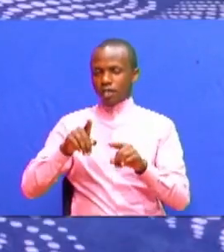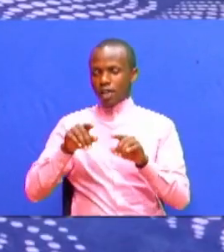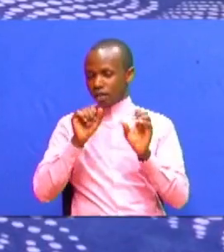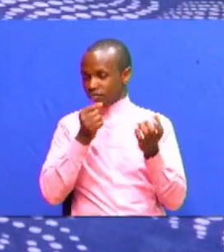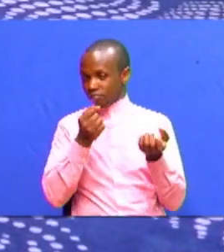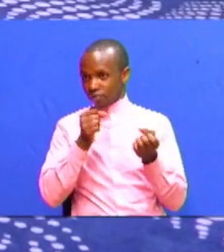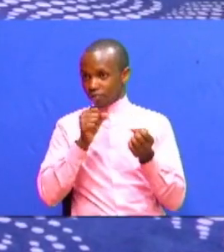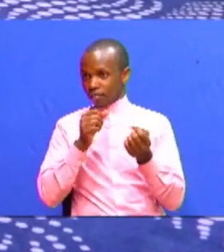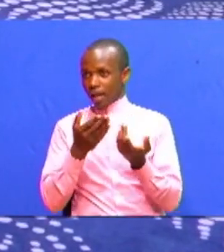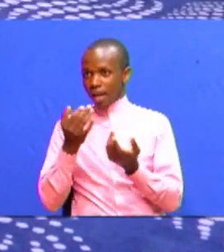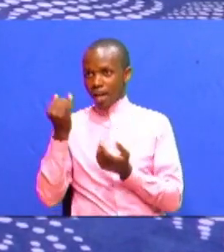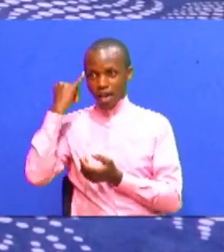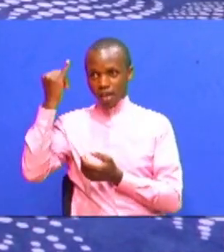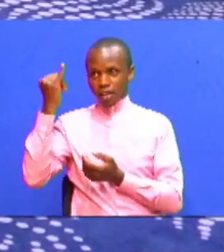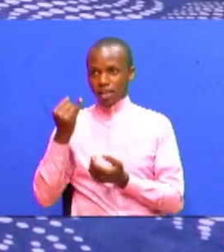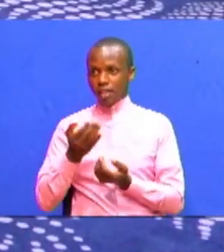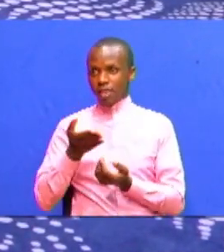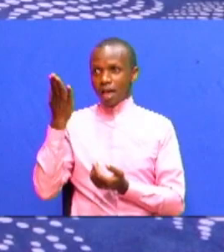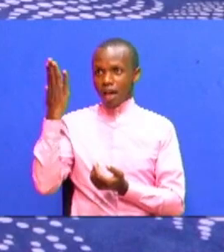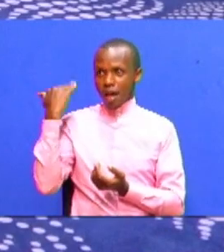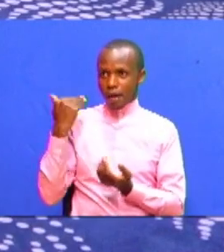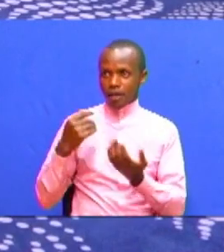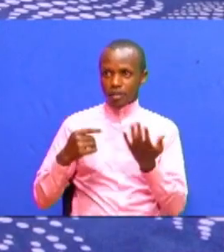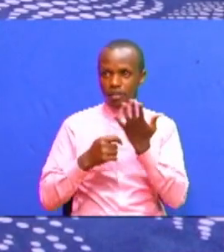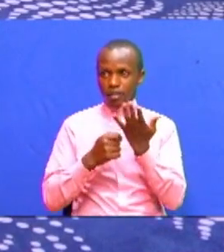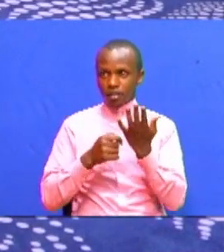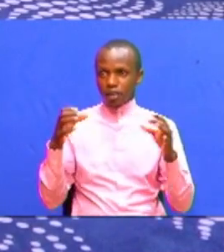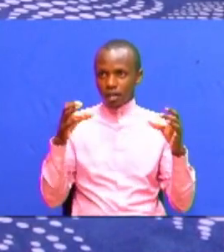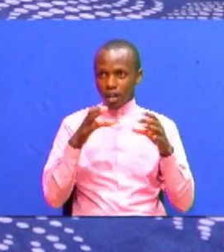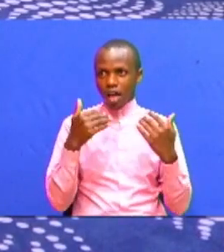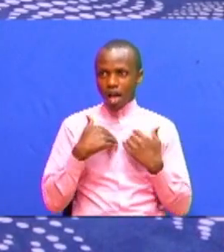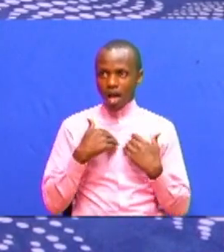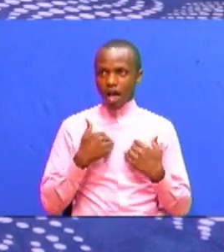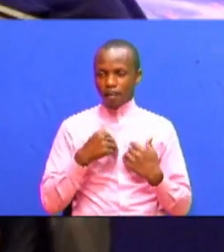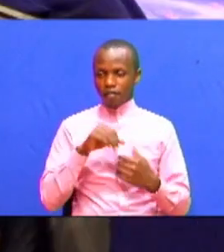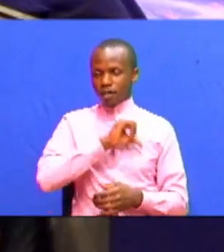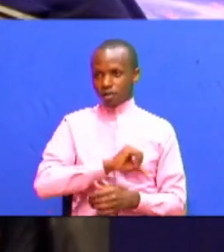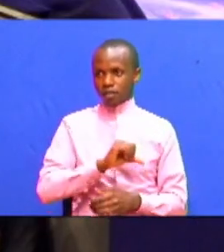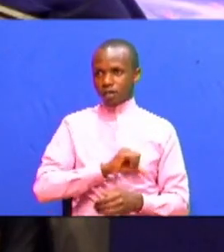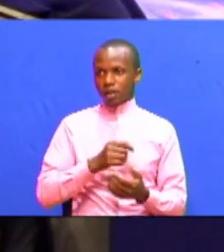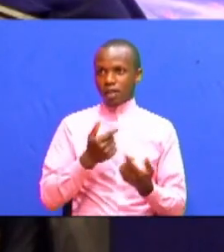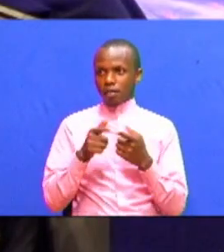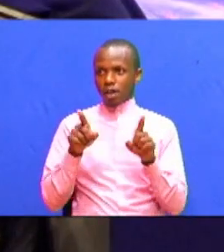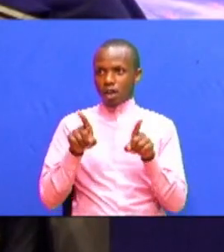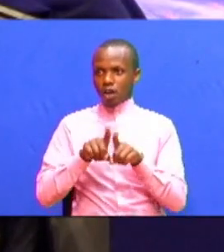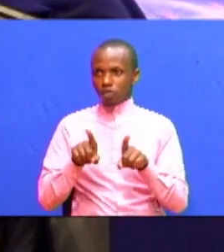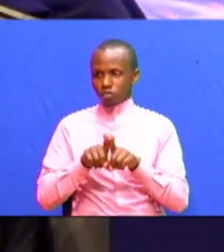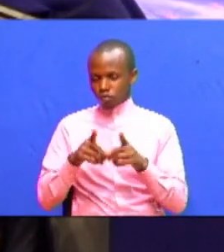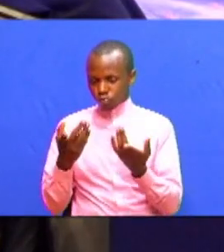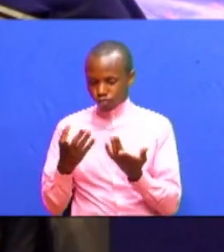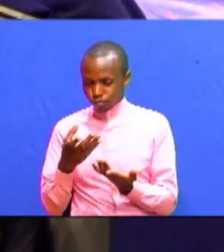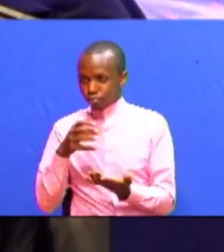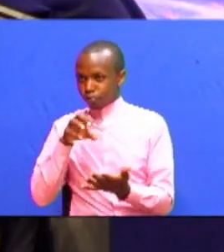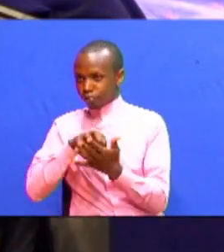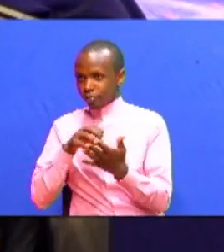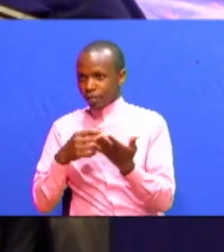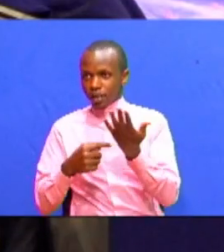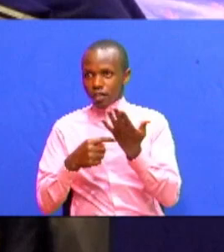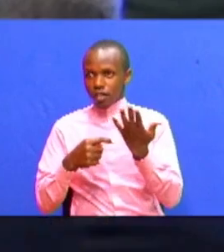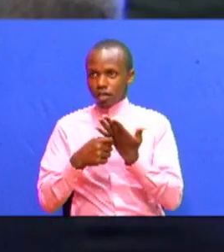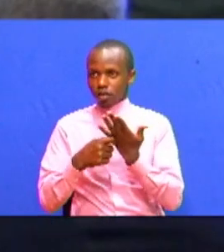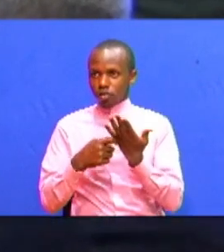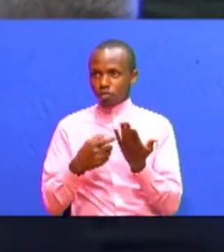and backgrounds within the tech companies is not only becoming a strategic advantage but also a moral imperative. Despite the rapid technological